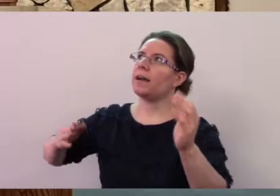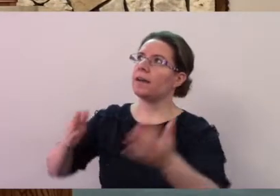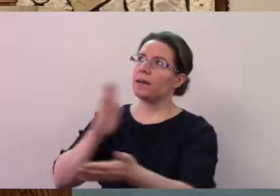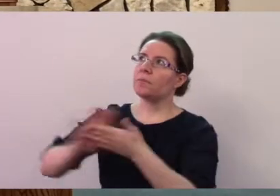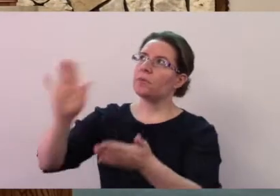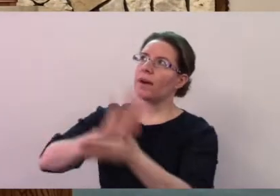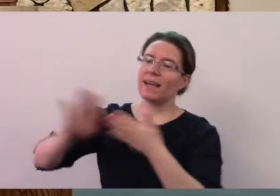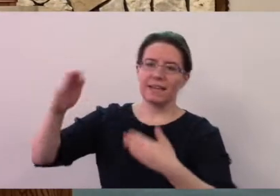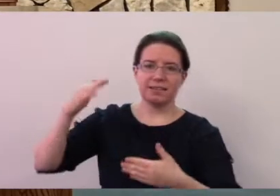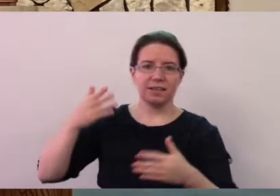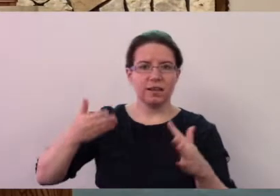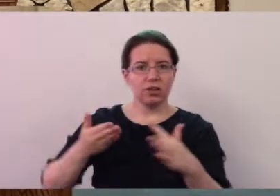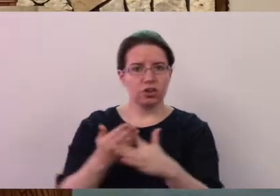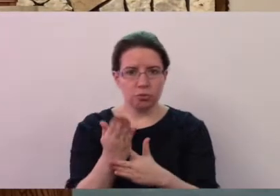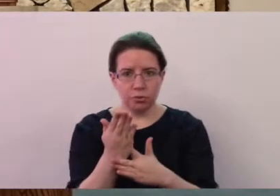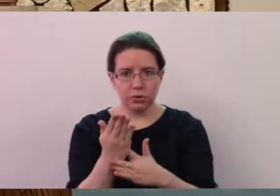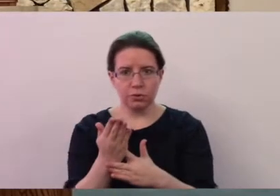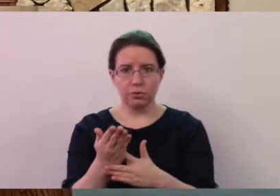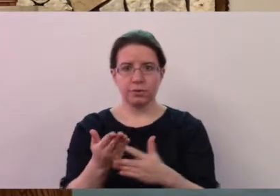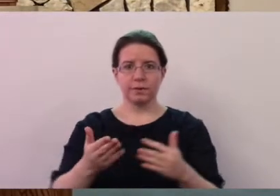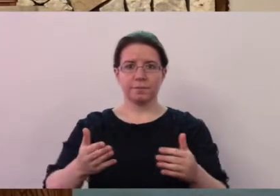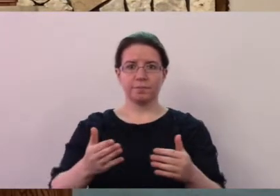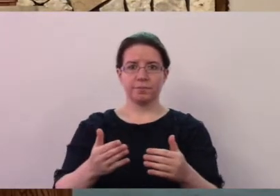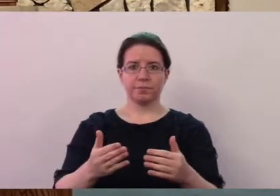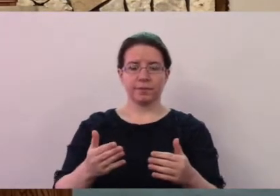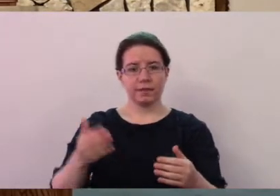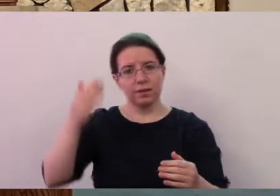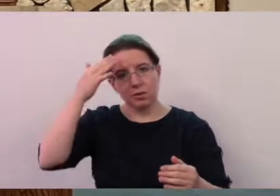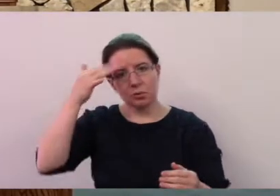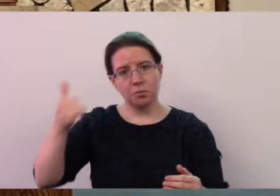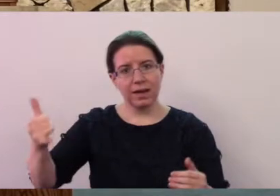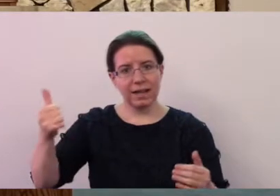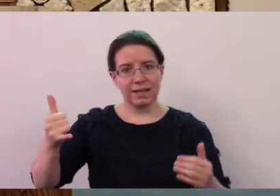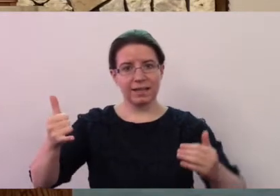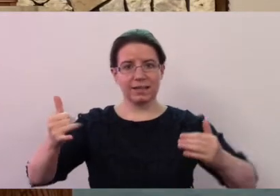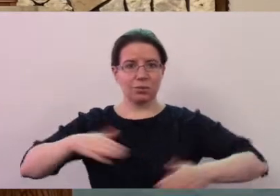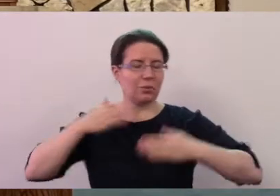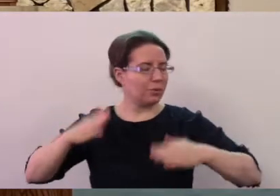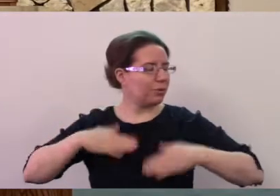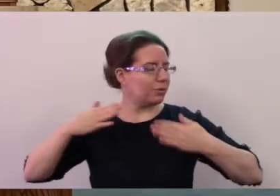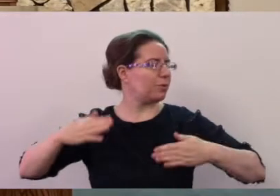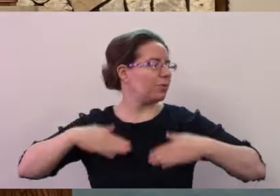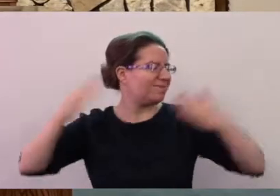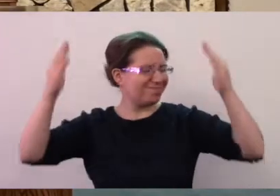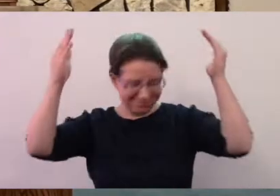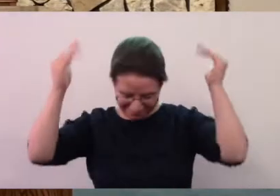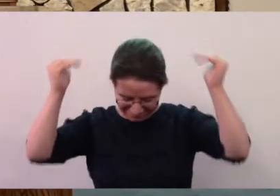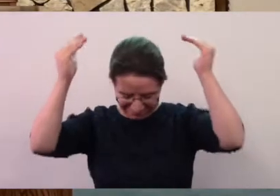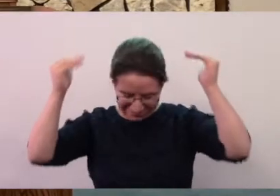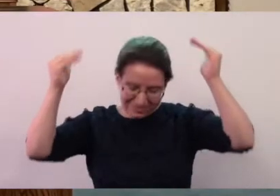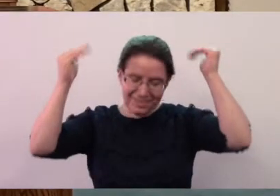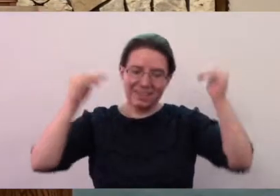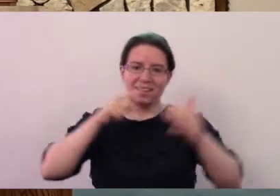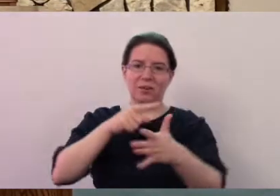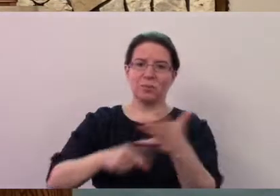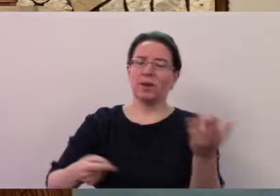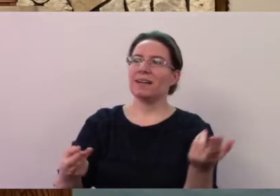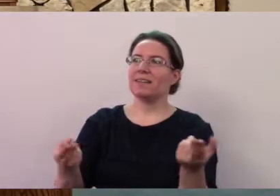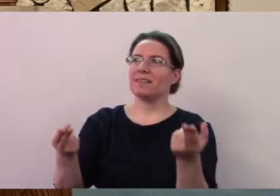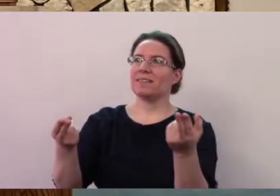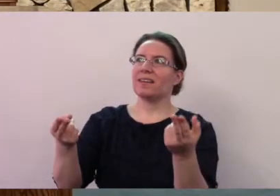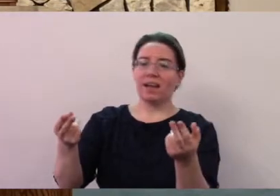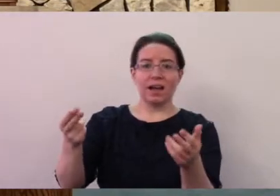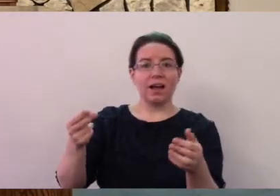Him with excitement because of what is coming. Oh, not to be not empathetic for those that